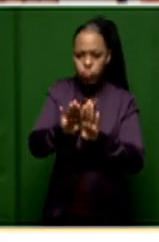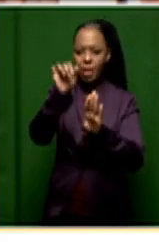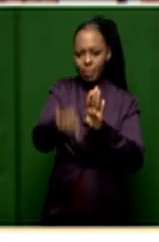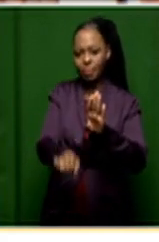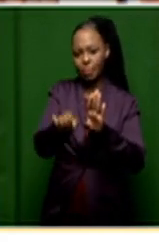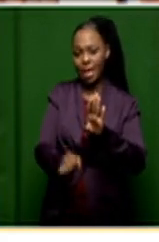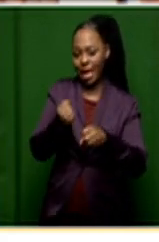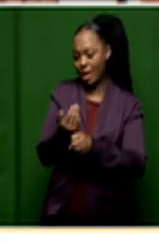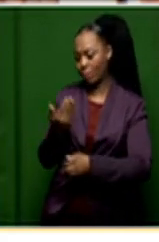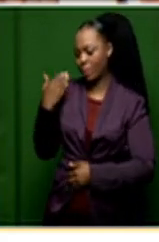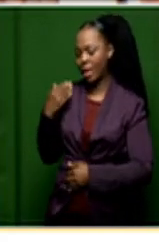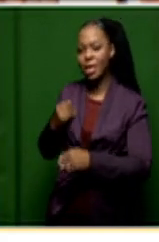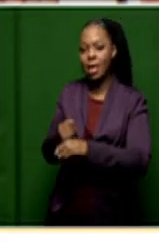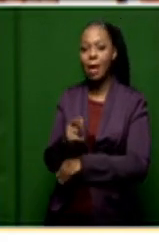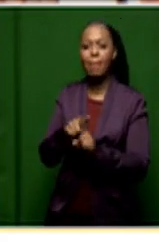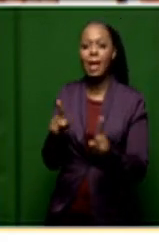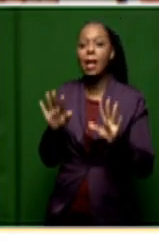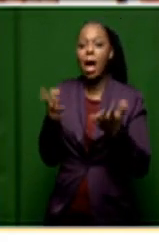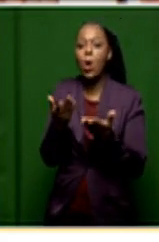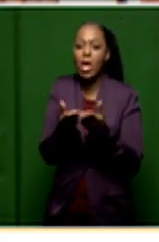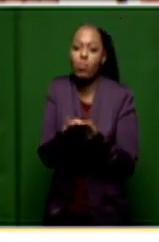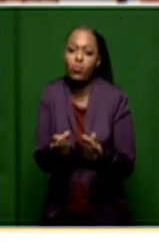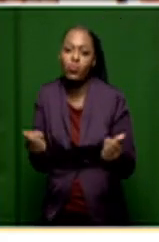part of the year. But how should we digest all of this?